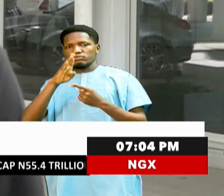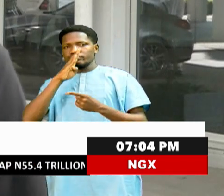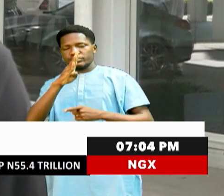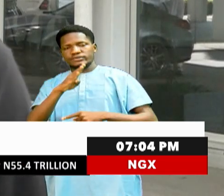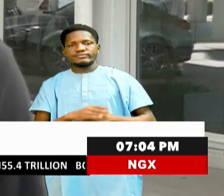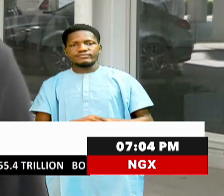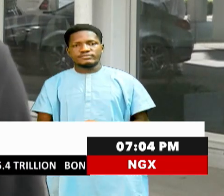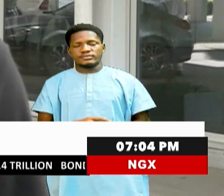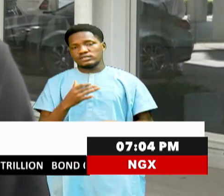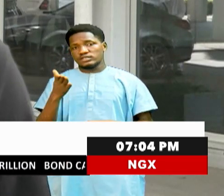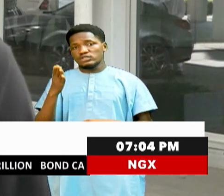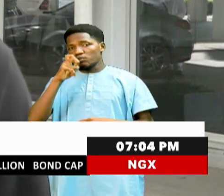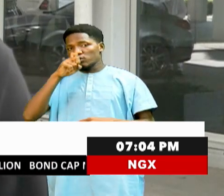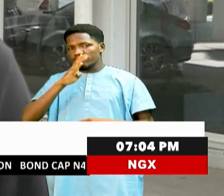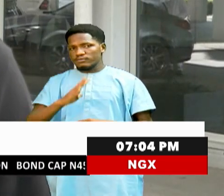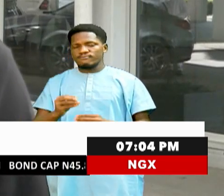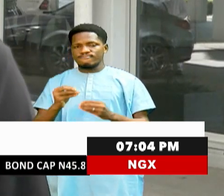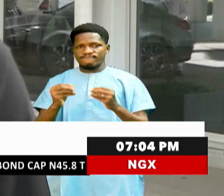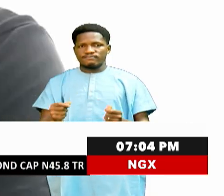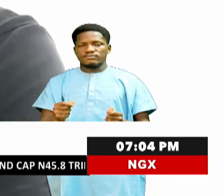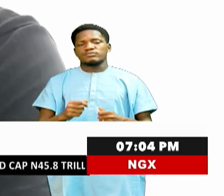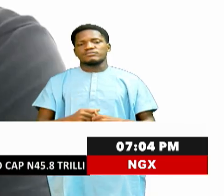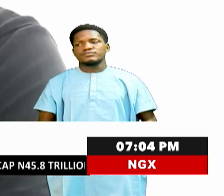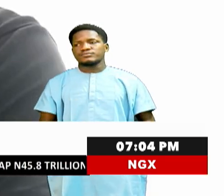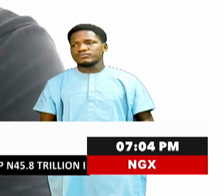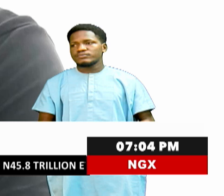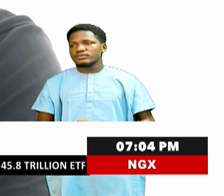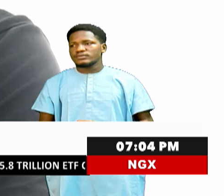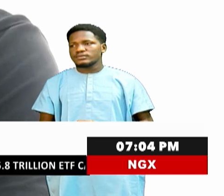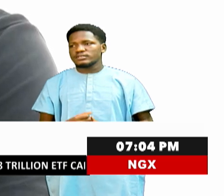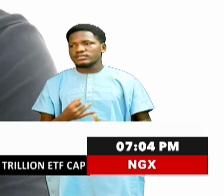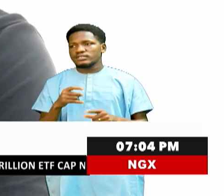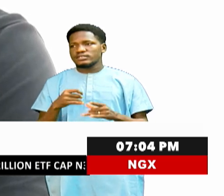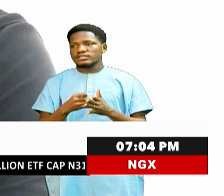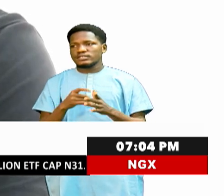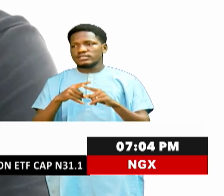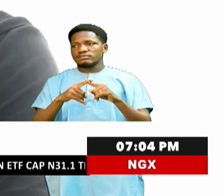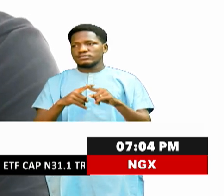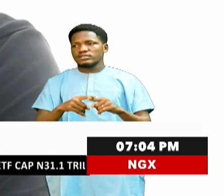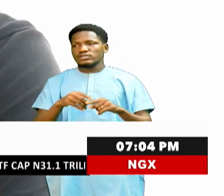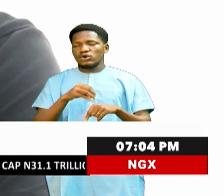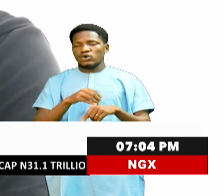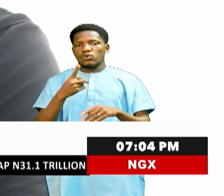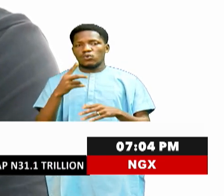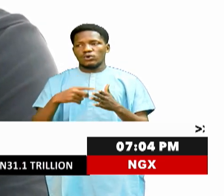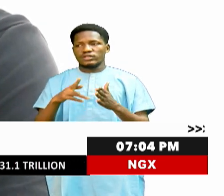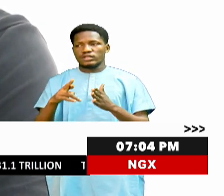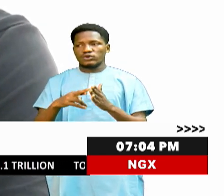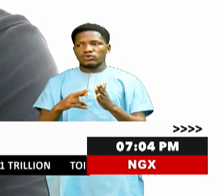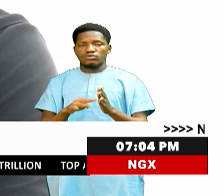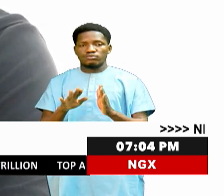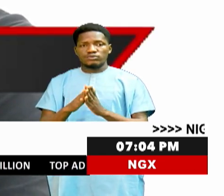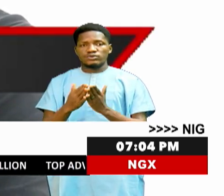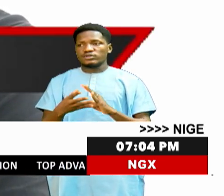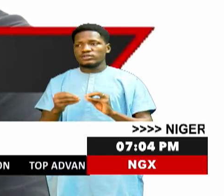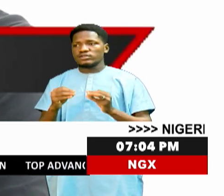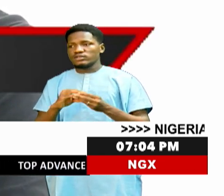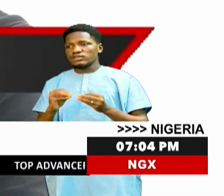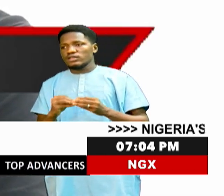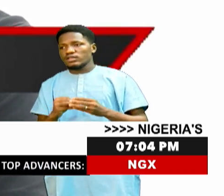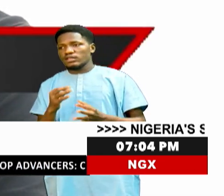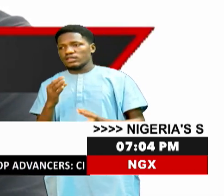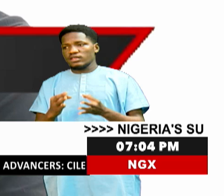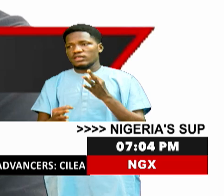should be addressed thoroughly by CAF. It depends on what the rule books say. The thing is,